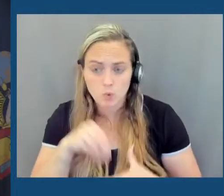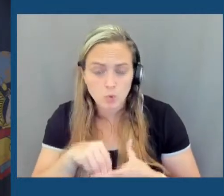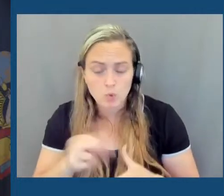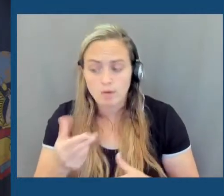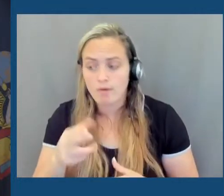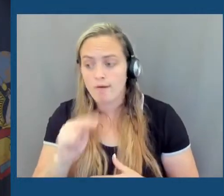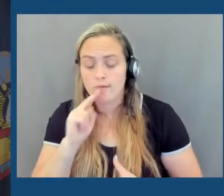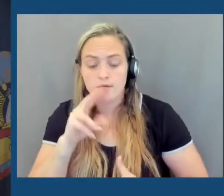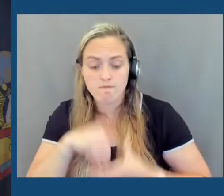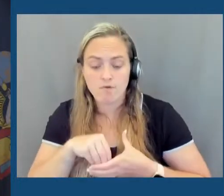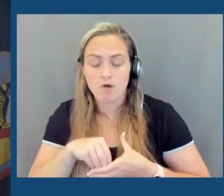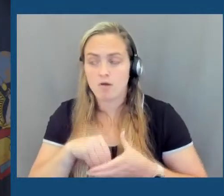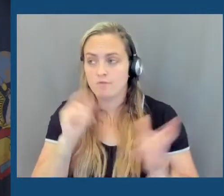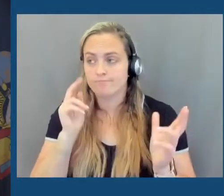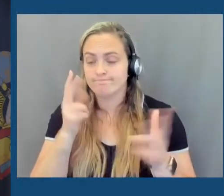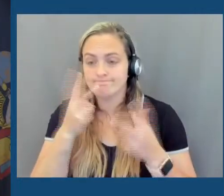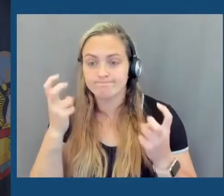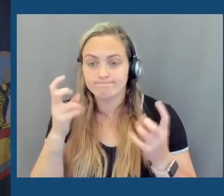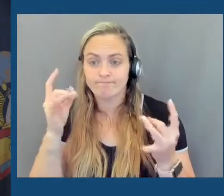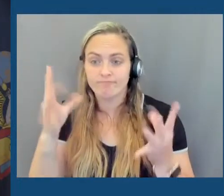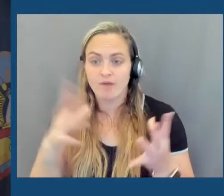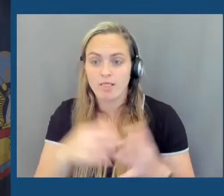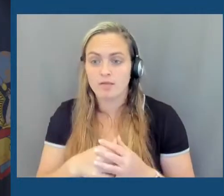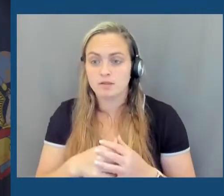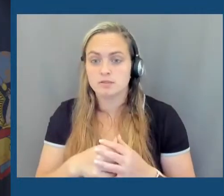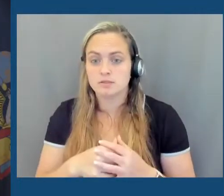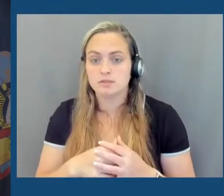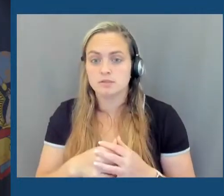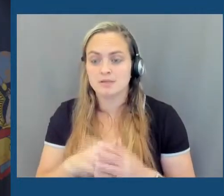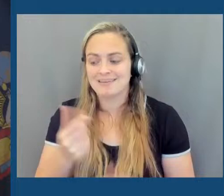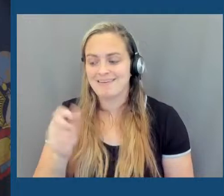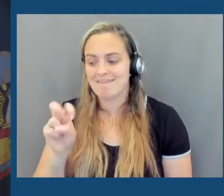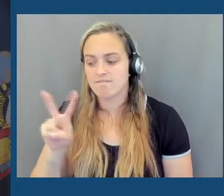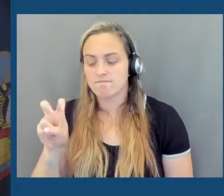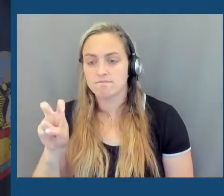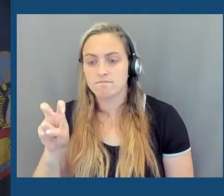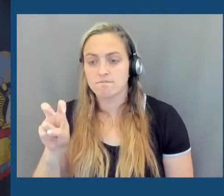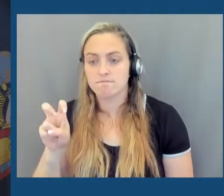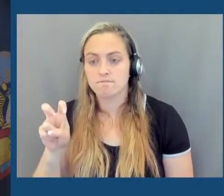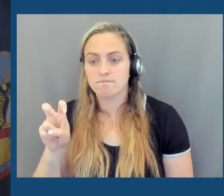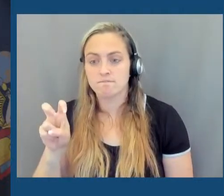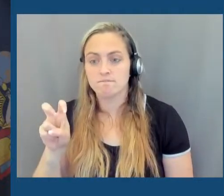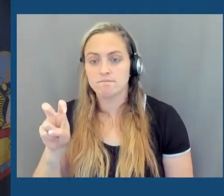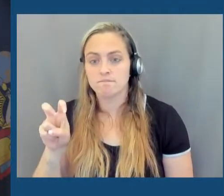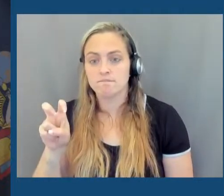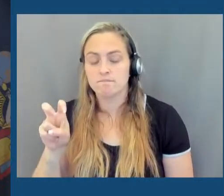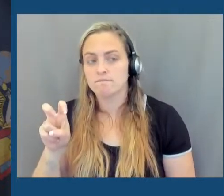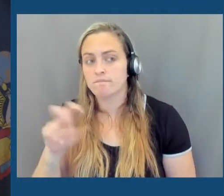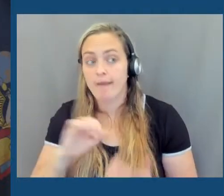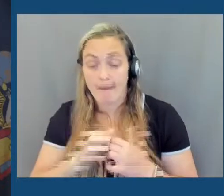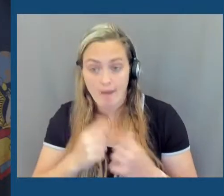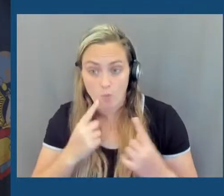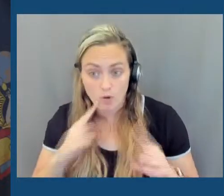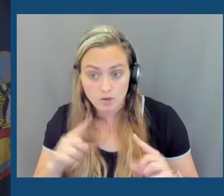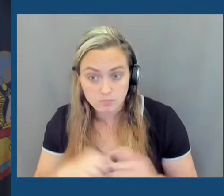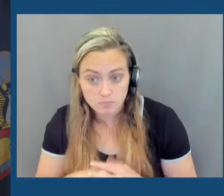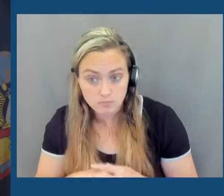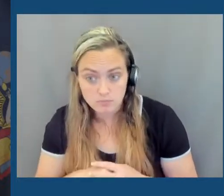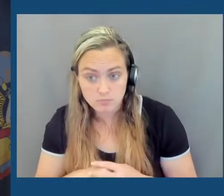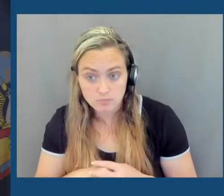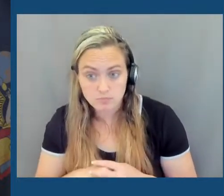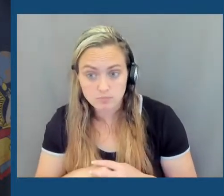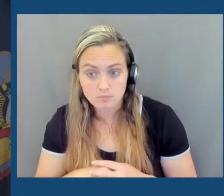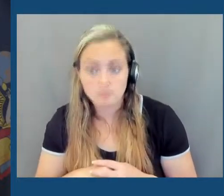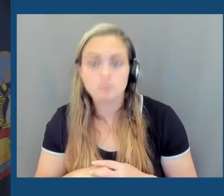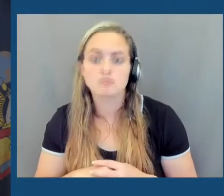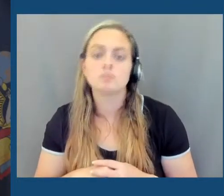Gun-Involved Violence Elimination Initiative. We call it GIVE. Just a recap on how that works. Through